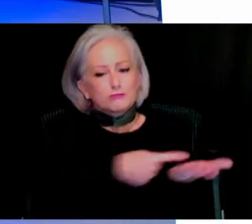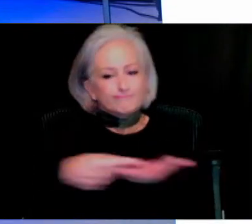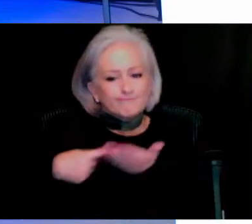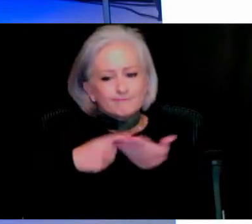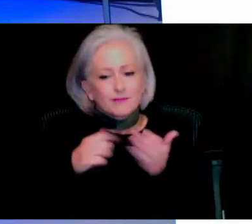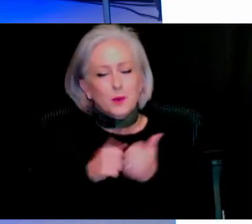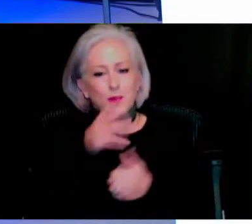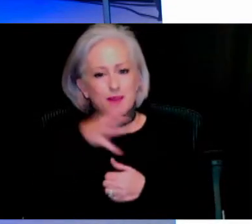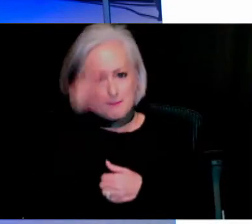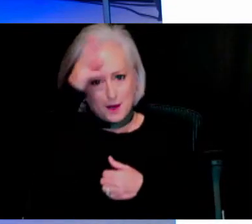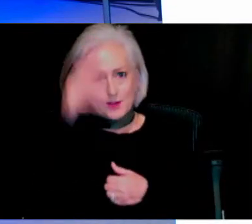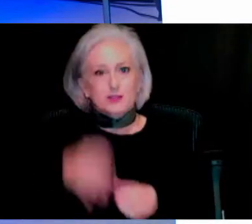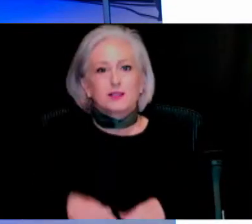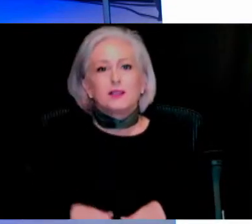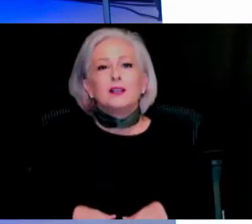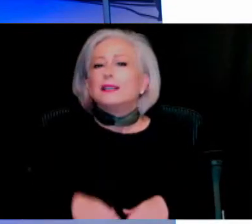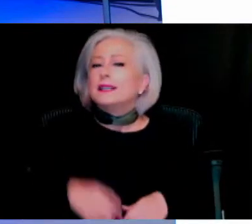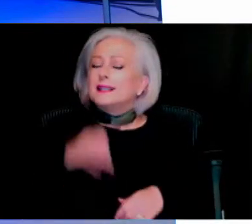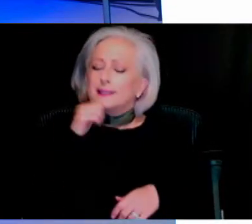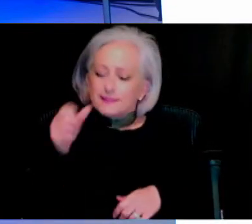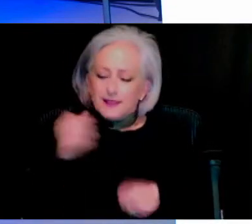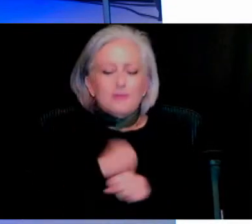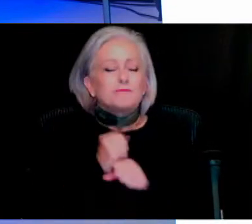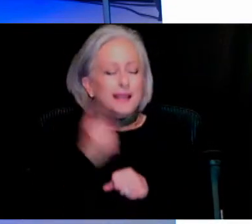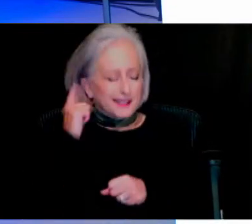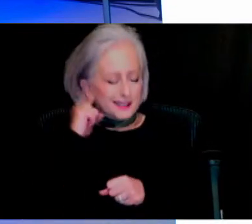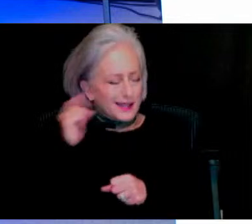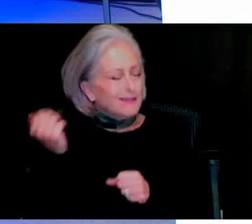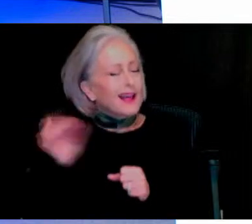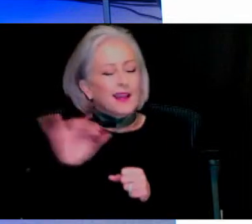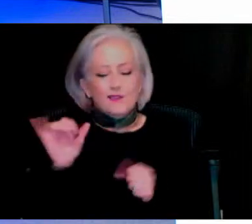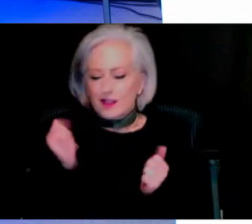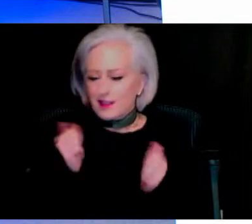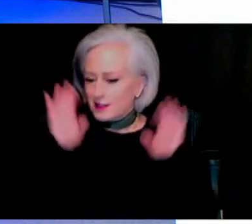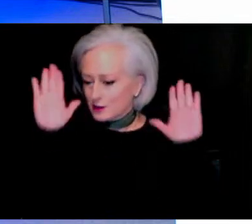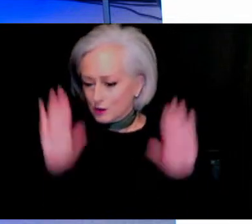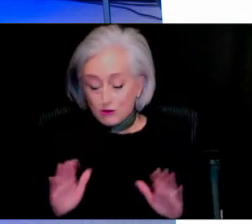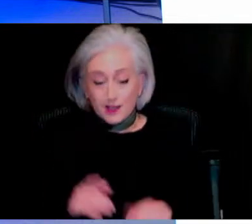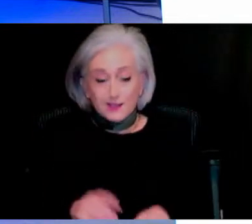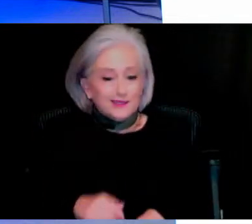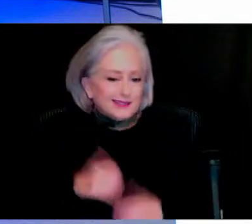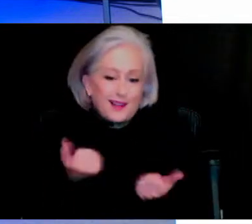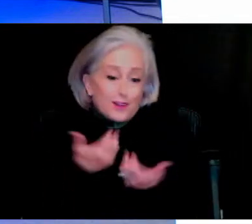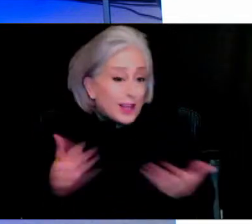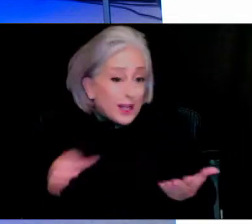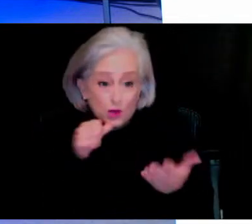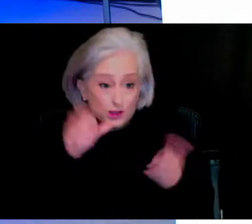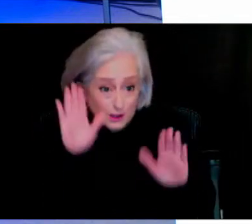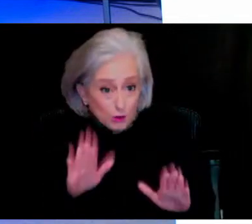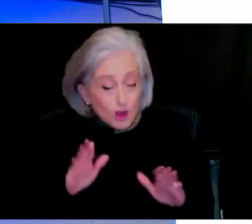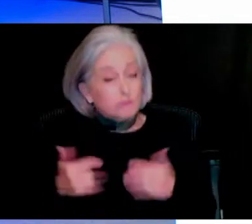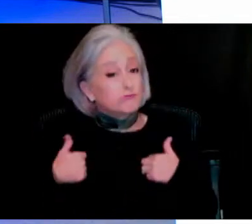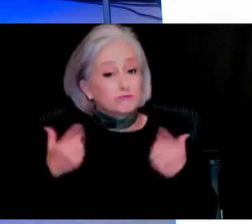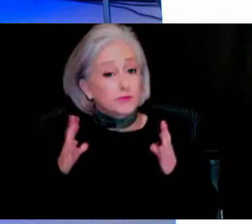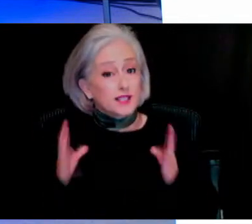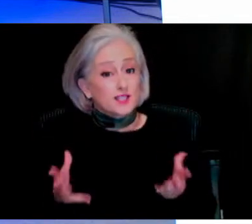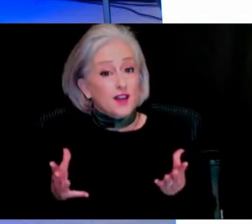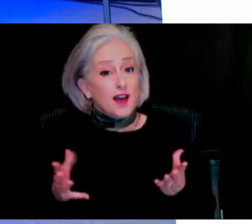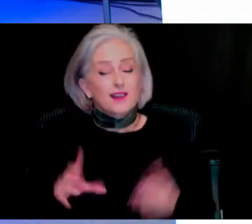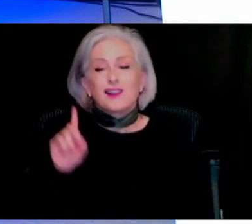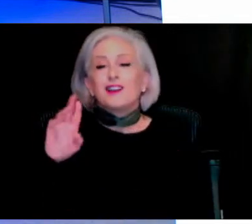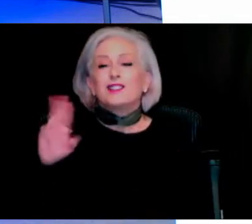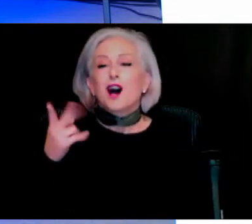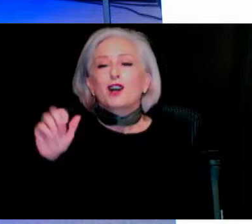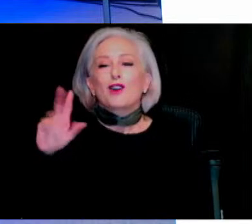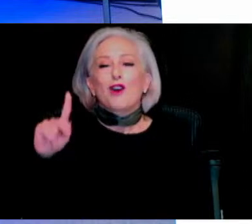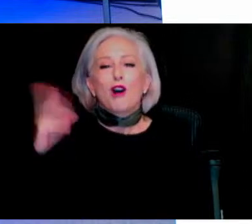it sound like everything has to be great, because Correct. everything wasn't, Everything wasn't great, and that's okay. But I think, like you just mentioned, Dr. Hawkinson's son winning his